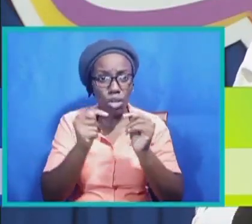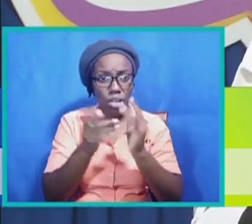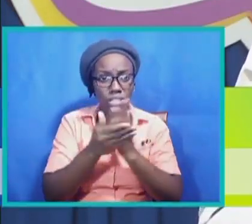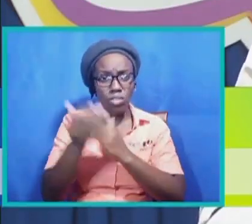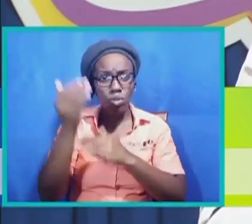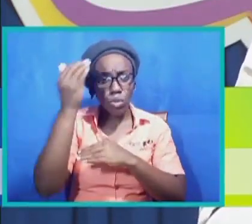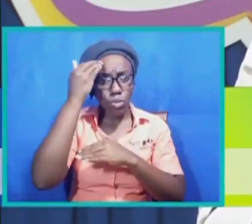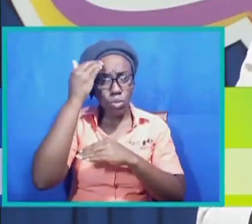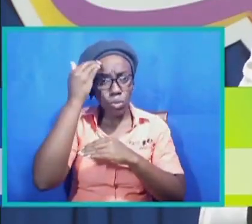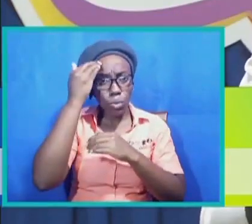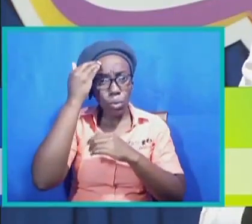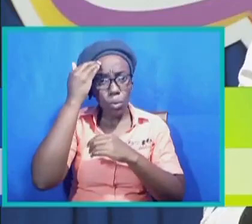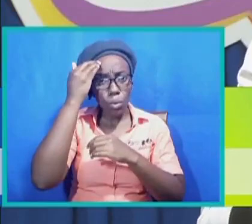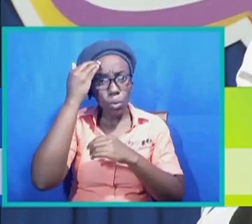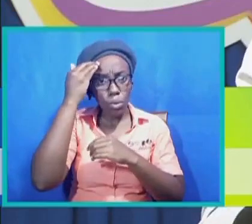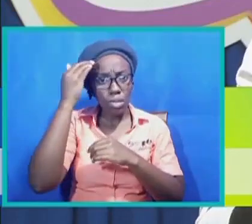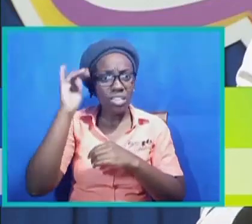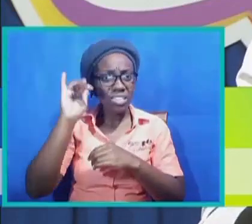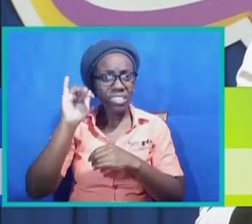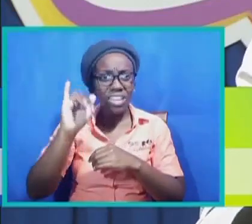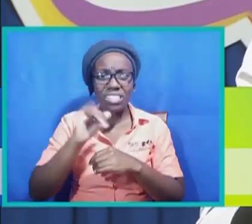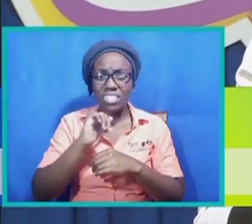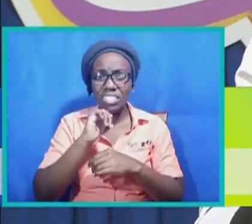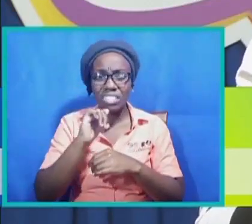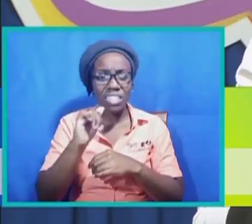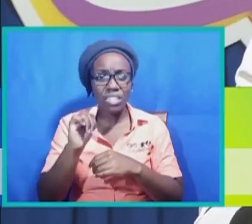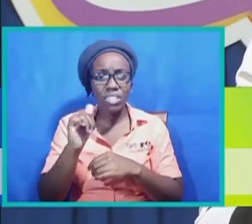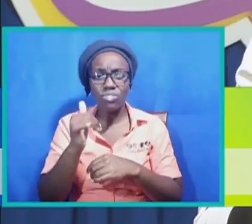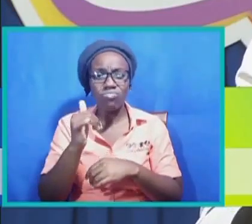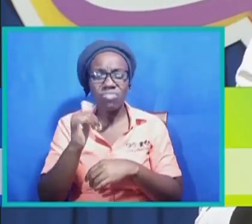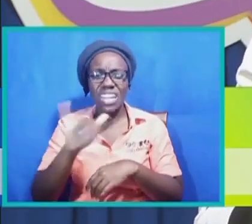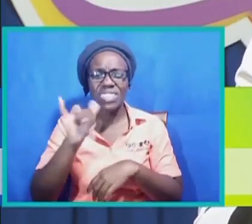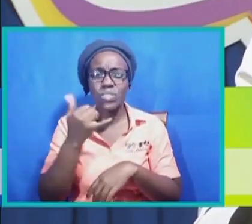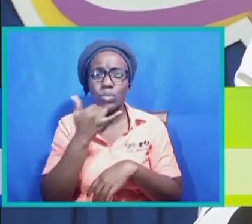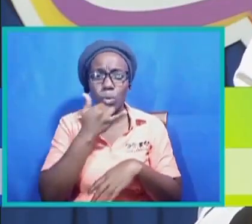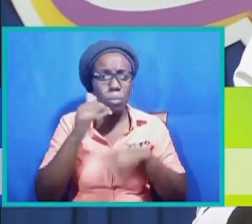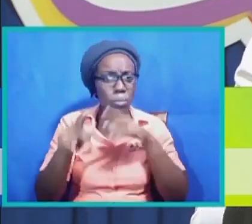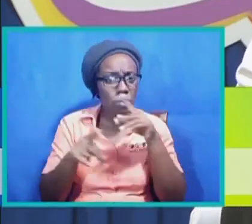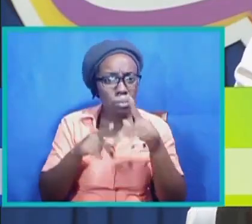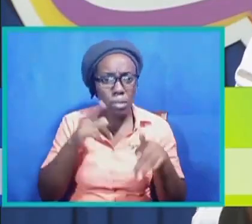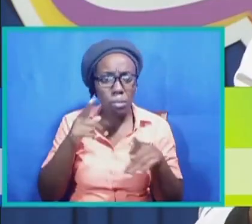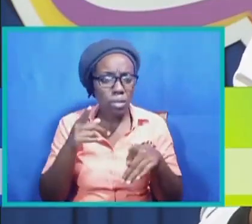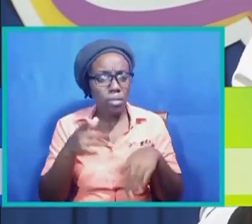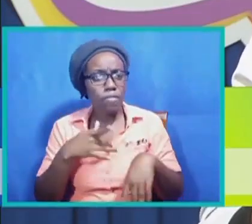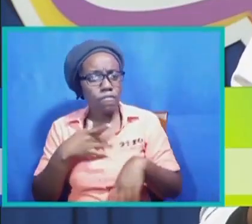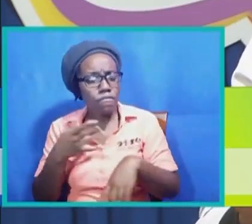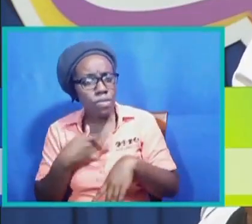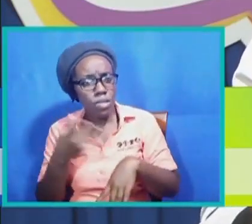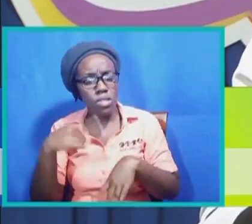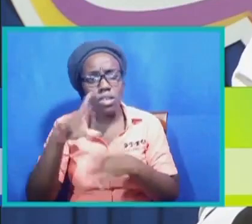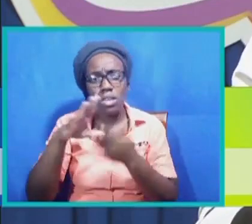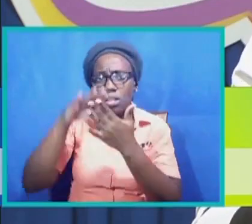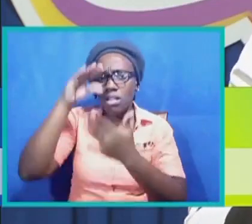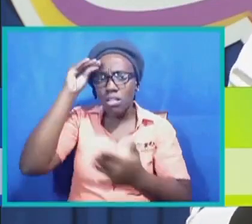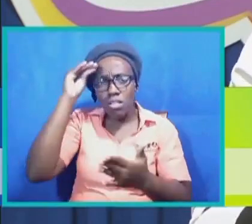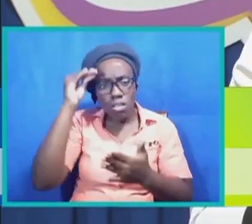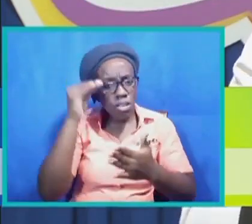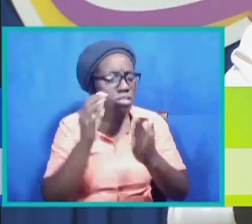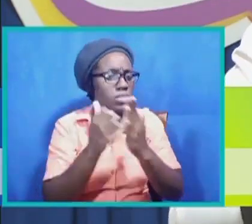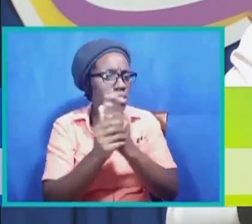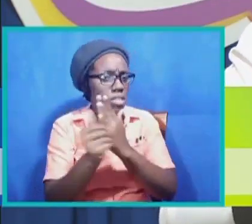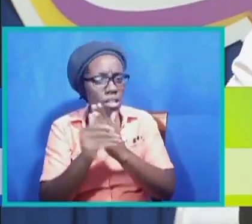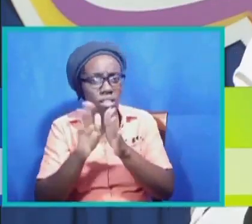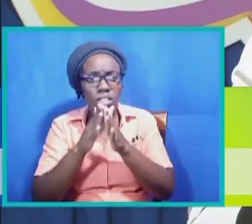and misconception about the value of those two types of learning and the jobs that can be created.